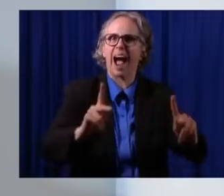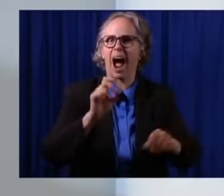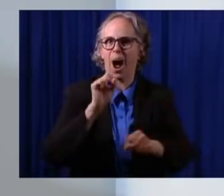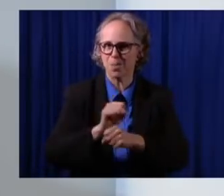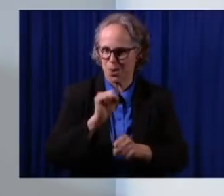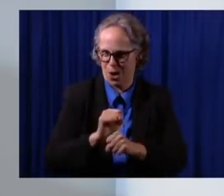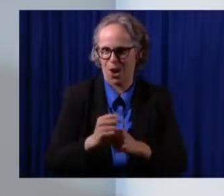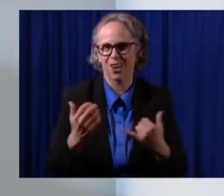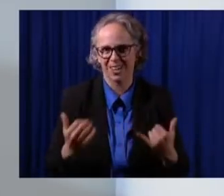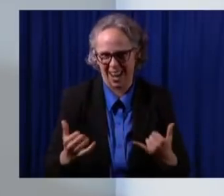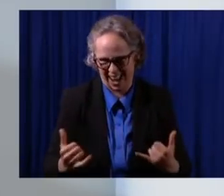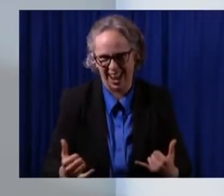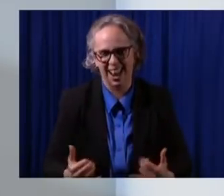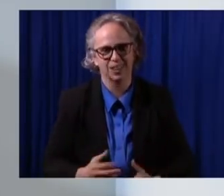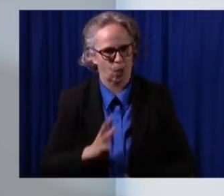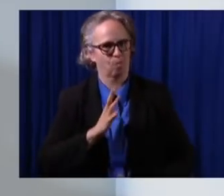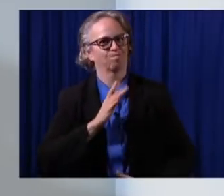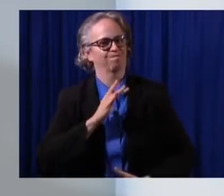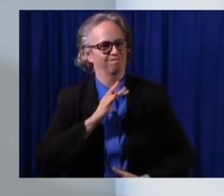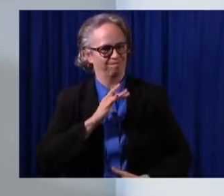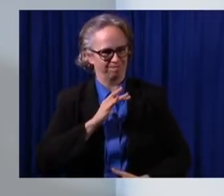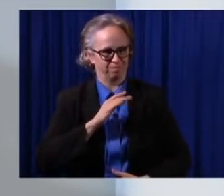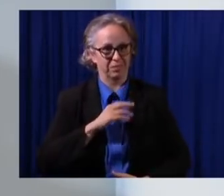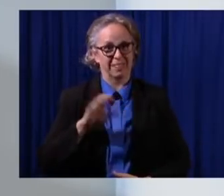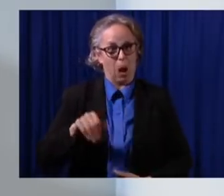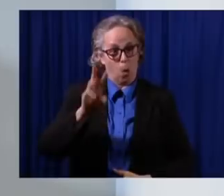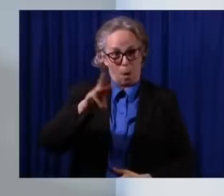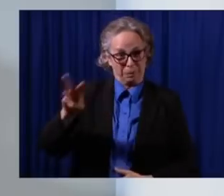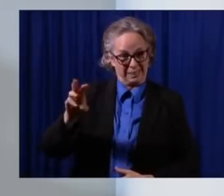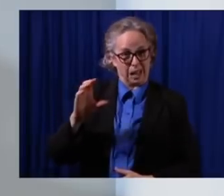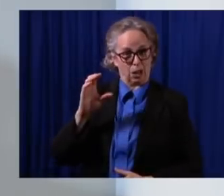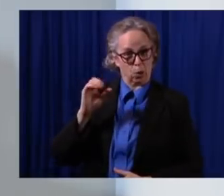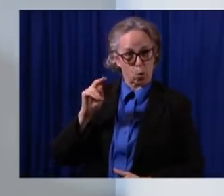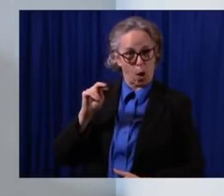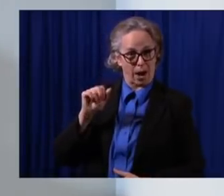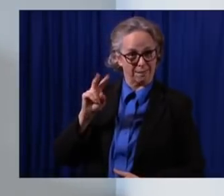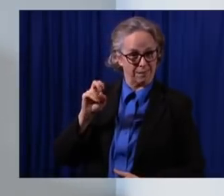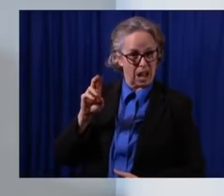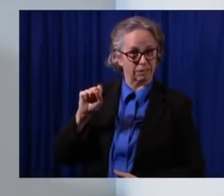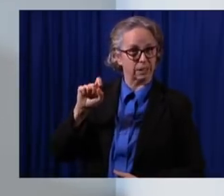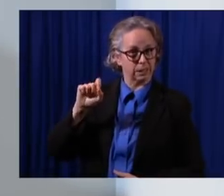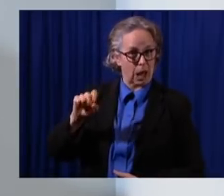the coronavirus.ohio.gov website, our job search website, back to